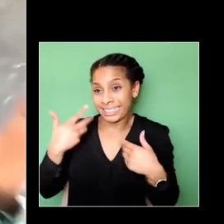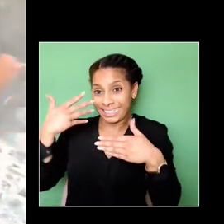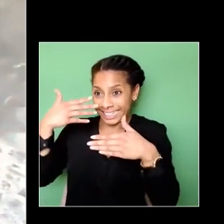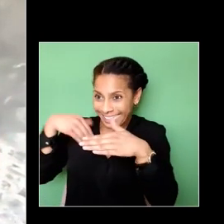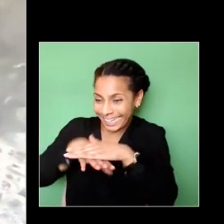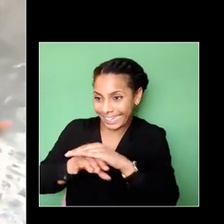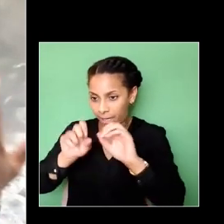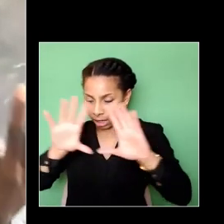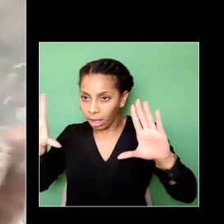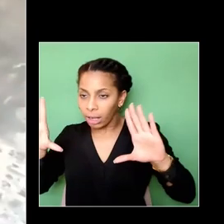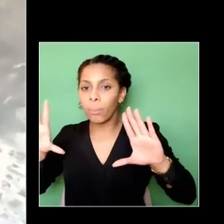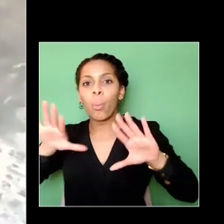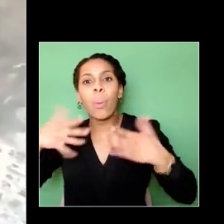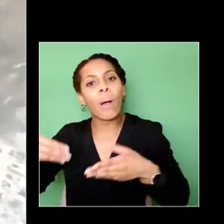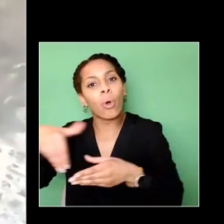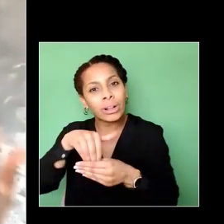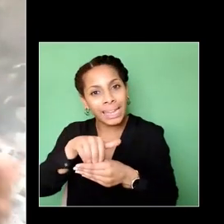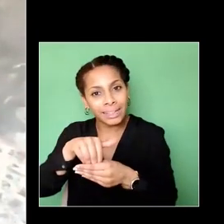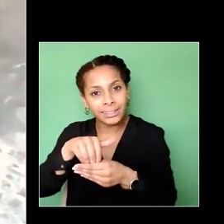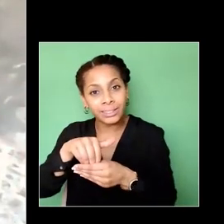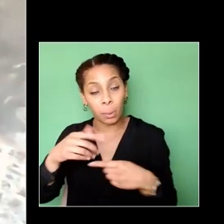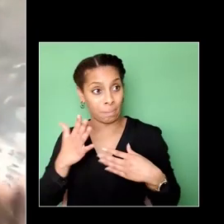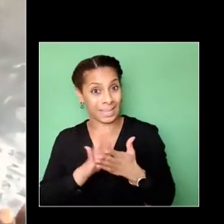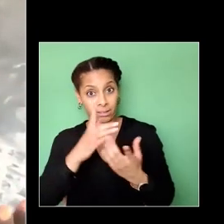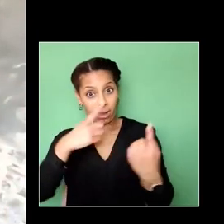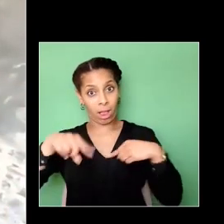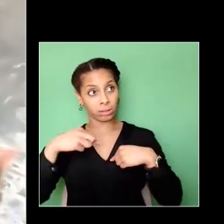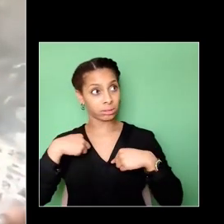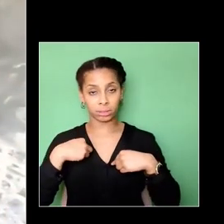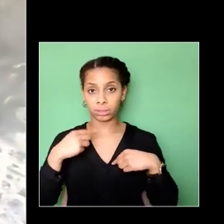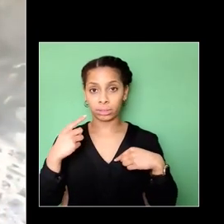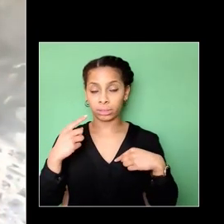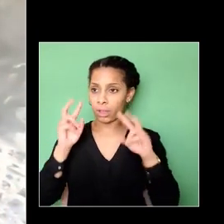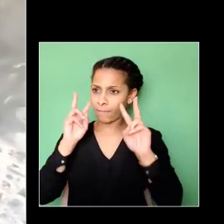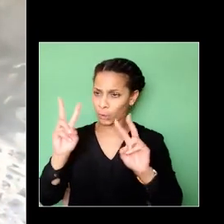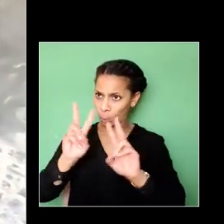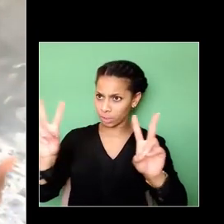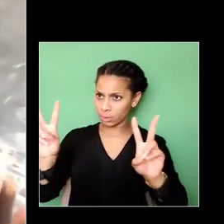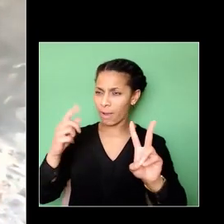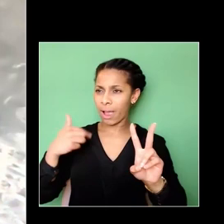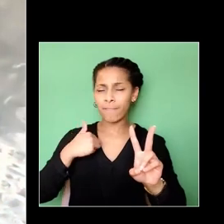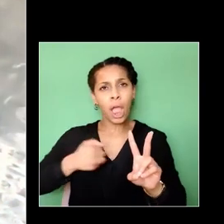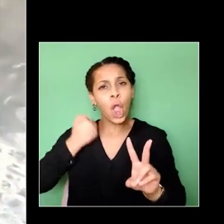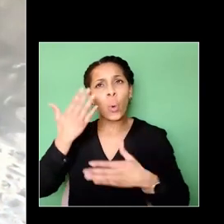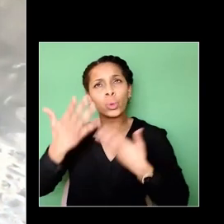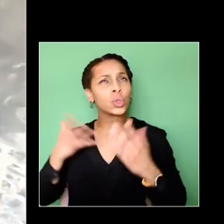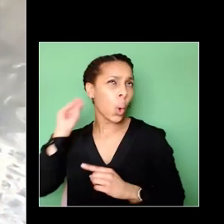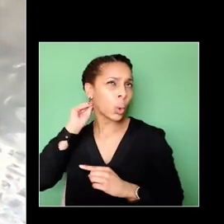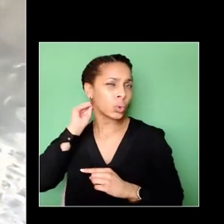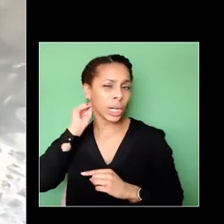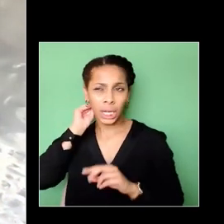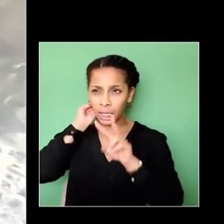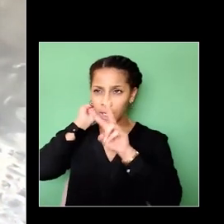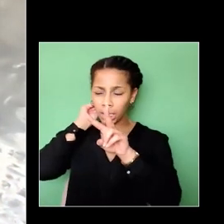right? And so we viewers often bring their own stories. I can remember how much I